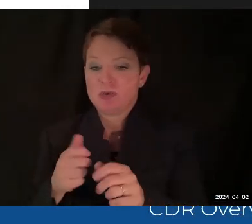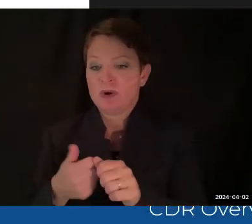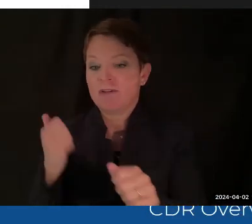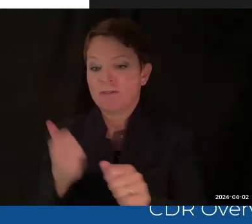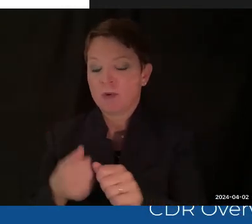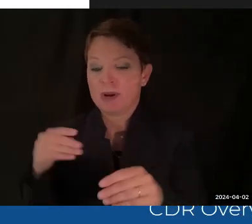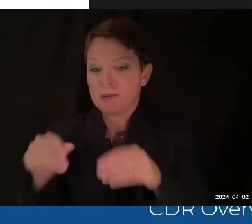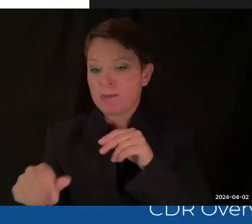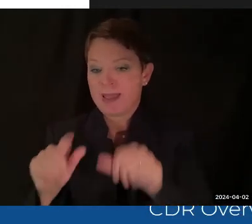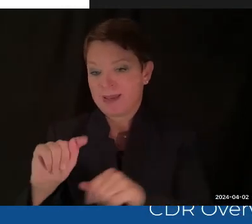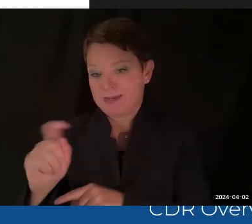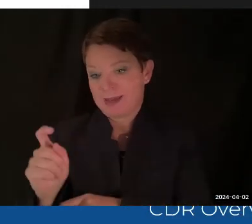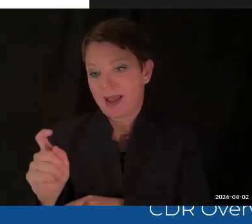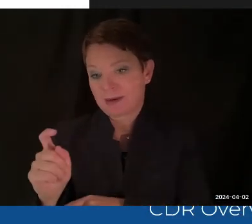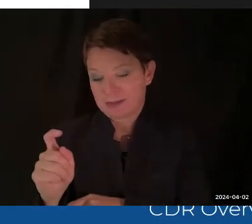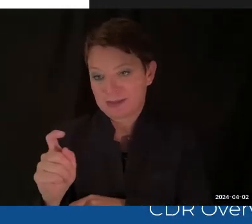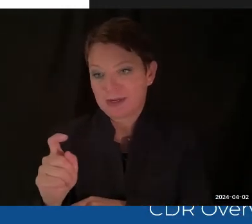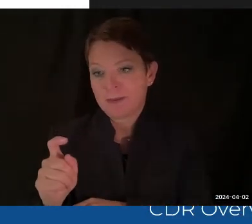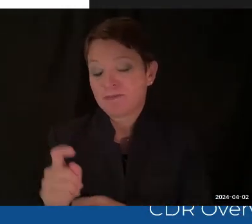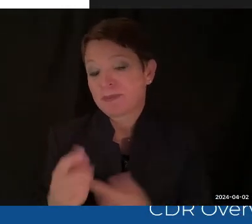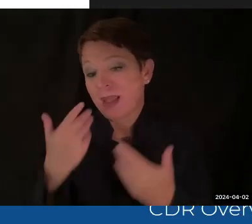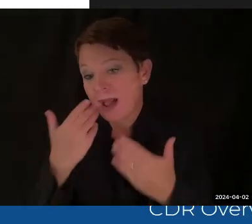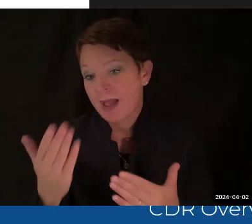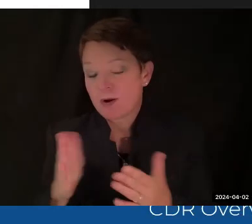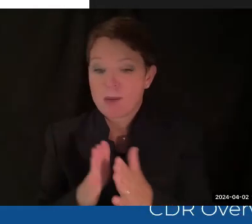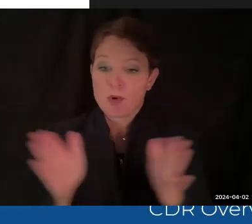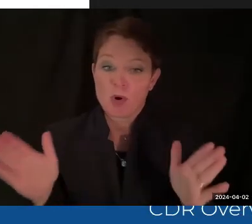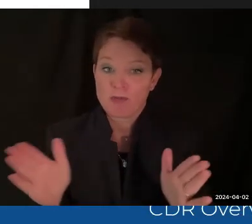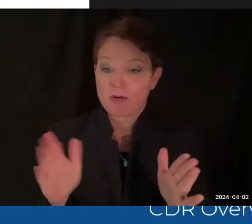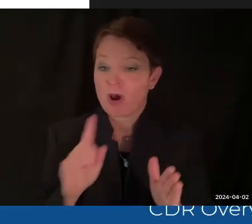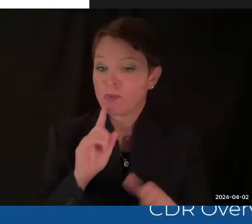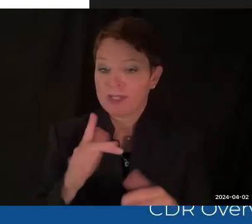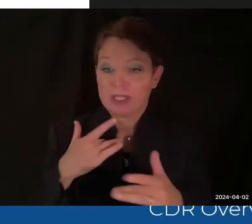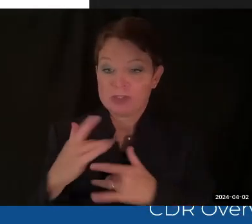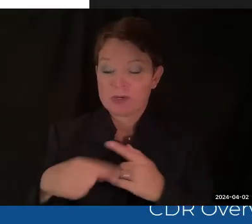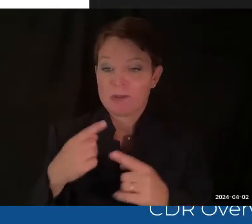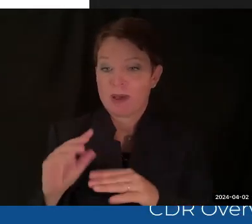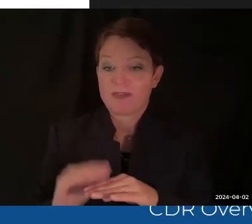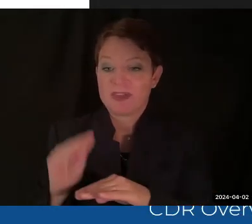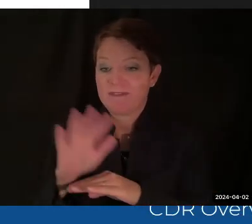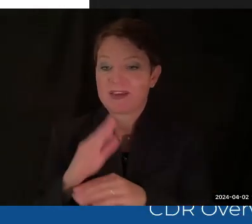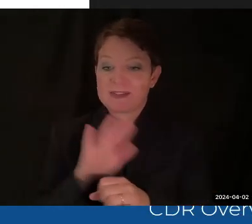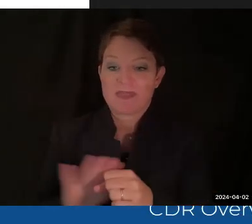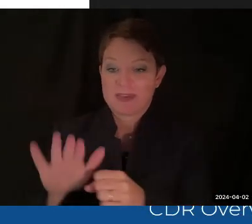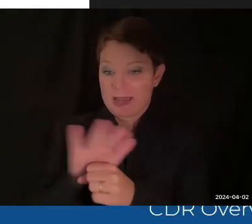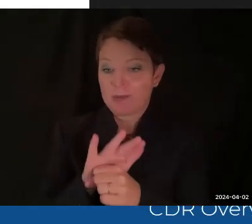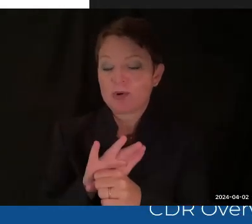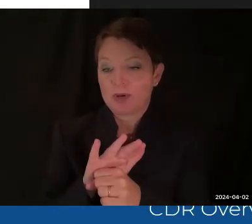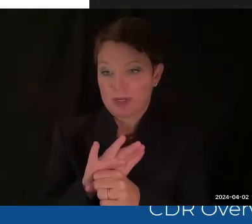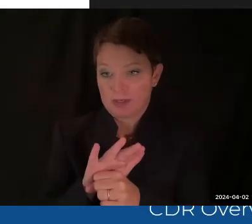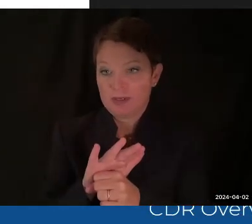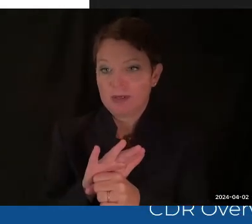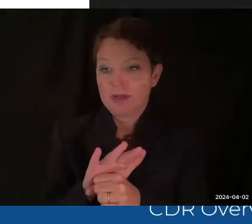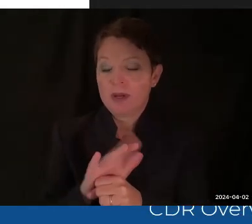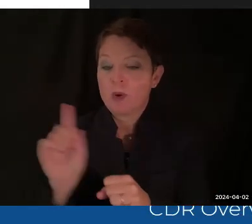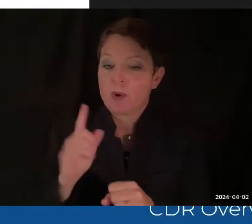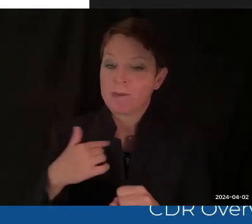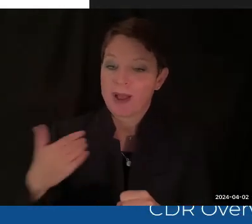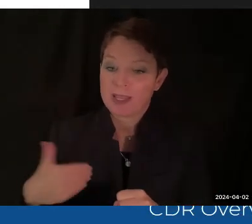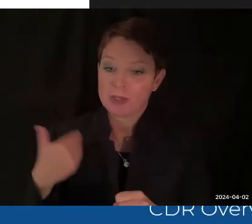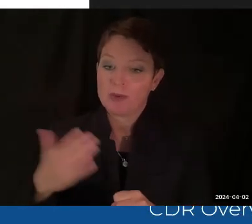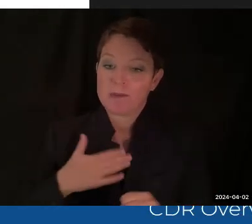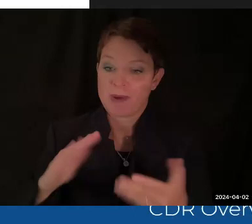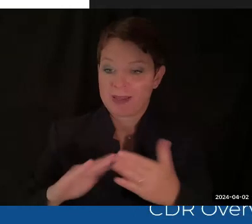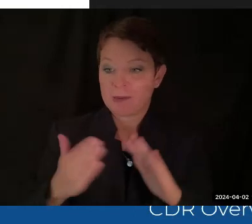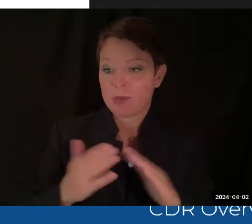like their fair share of taxes. And I don't know, I'm just overall very much concerned about the effects on the neighborhood where my youth and my community